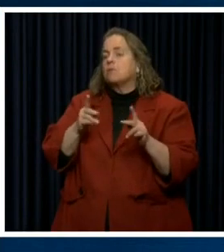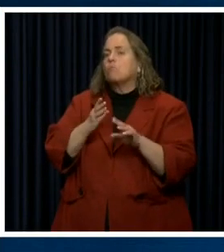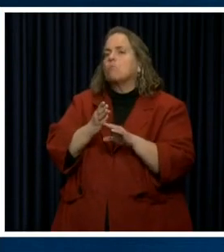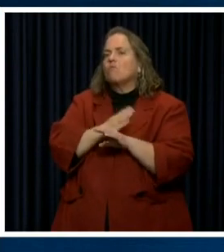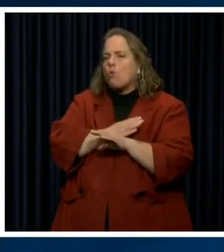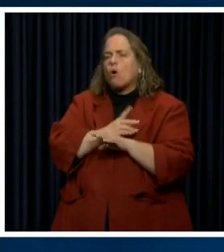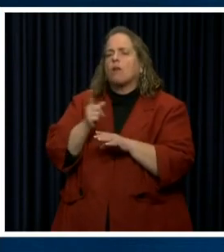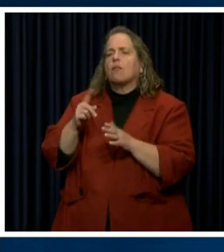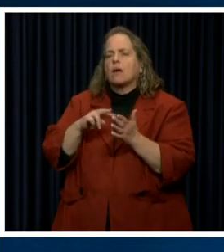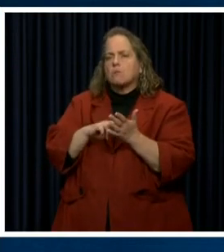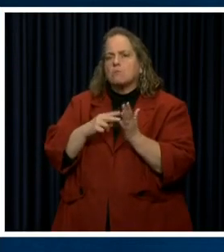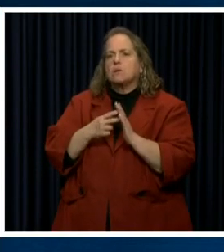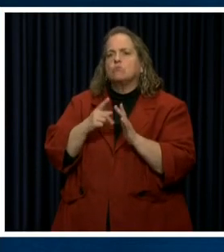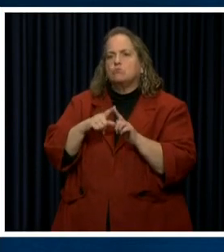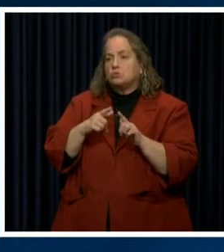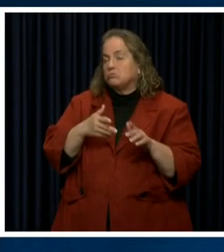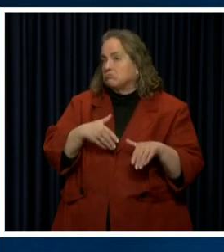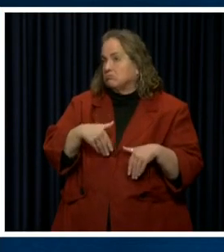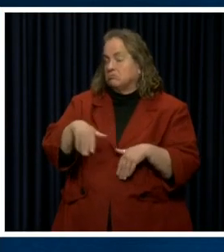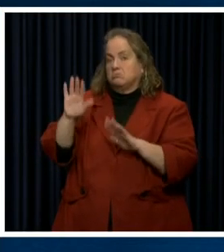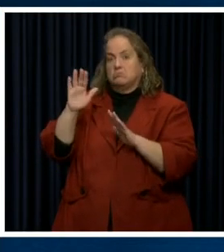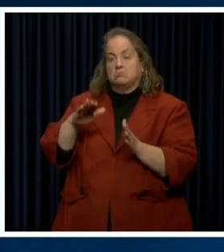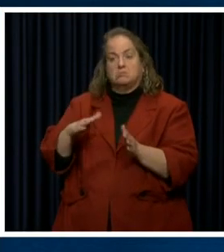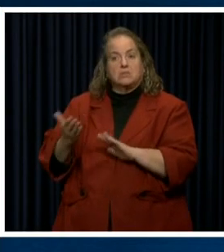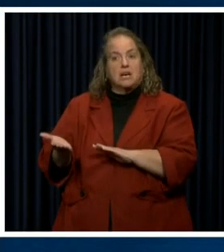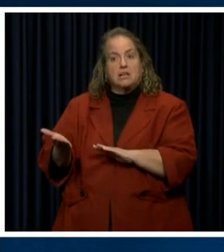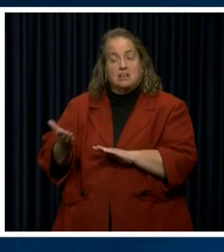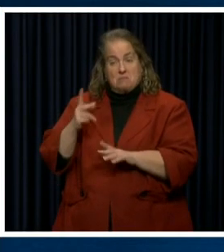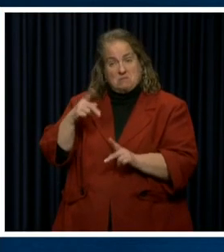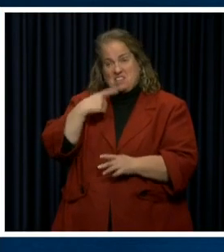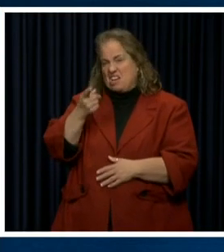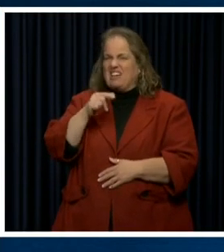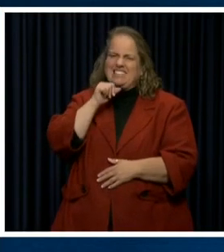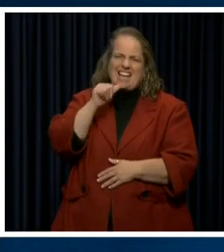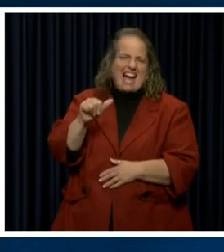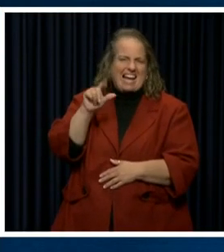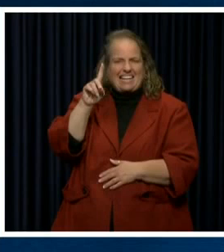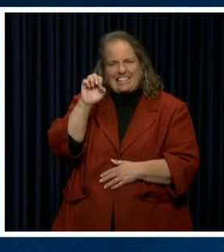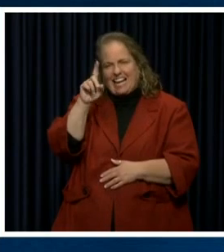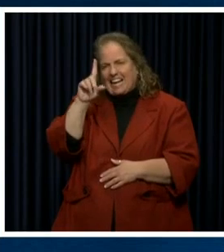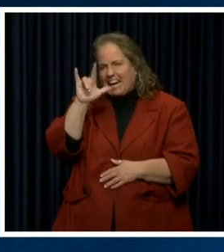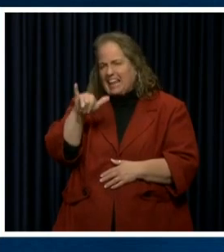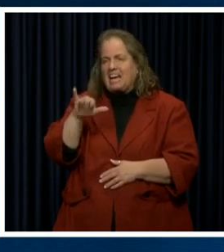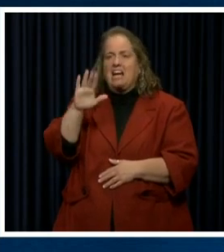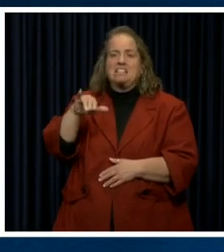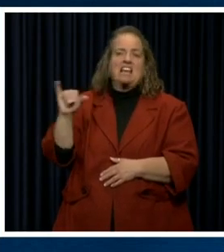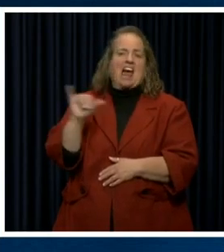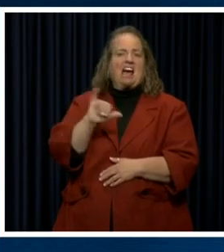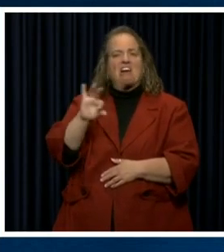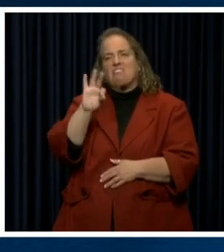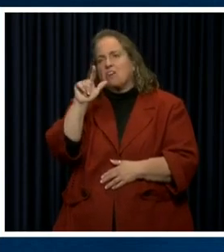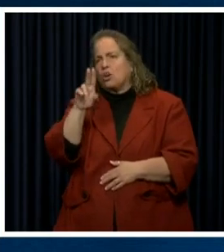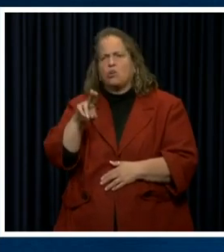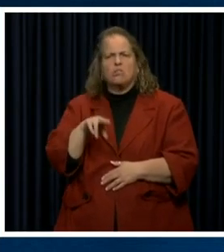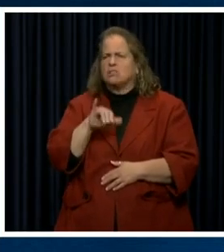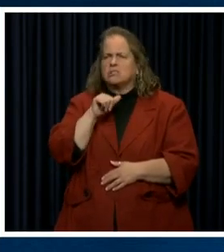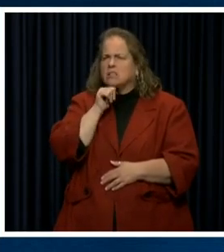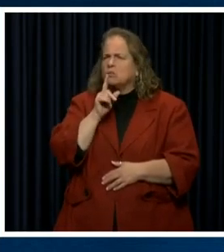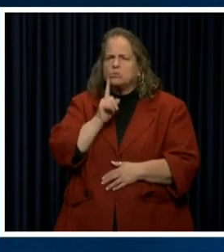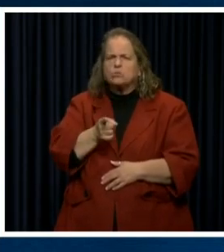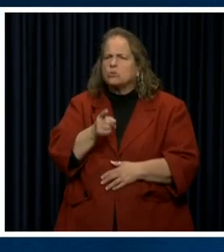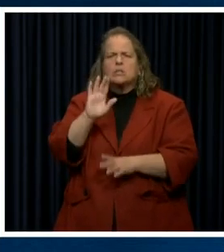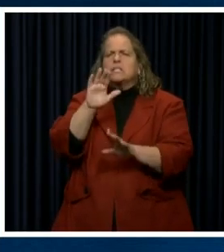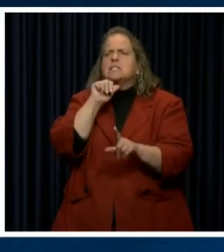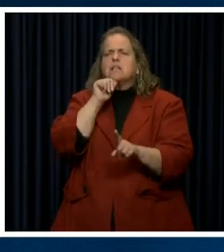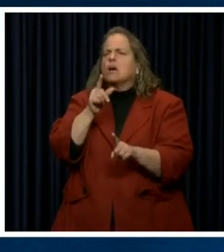are meant to go. Those of you that tell you that it's not deadly or if it's just like the flu, none of that's true. This virus takes people before they're